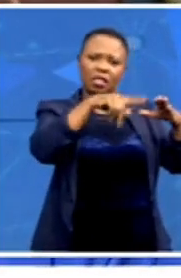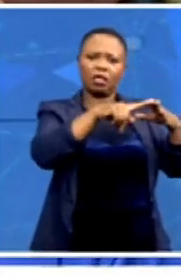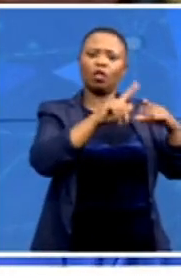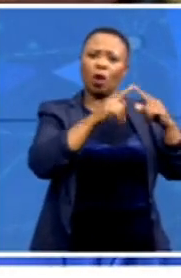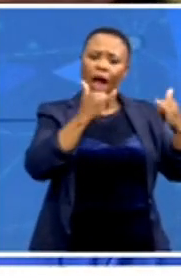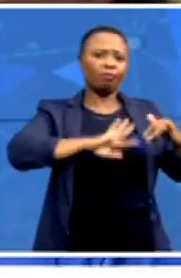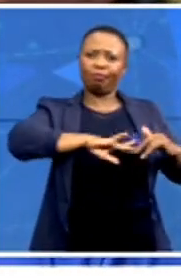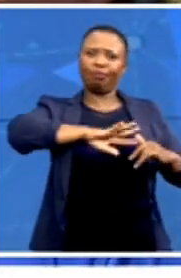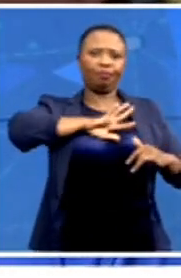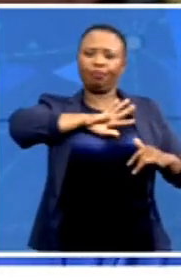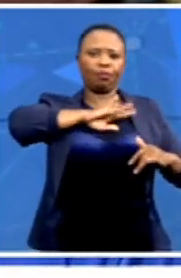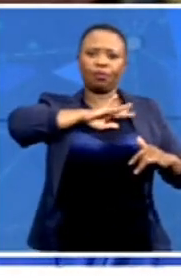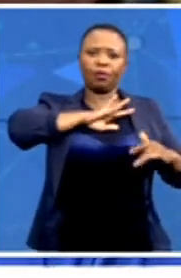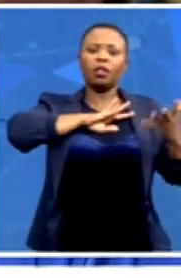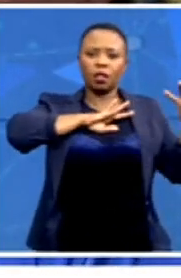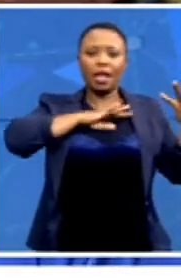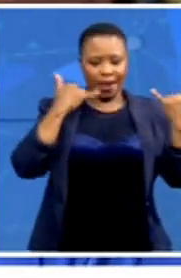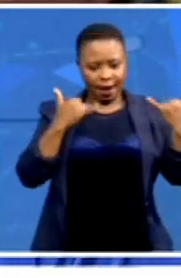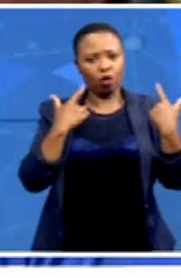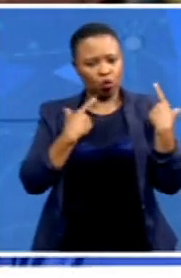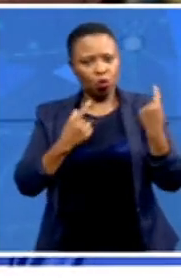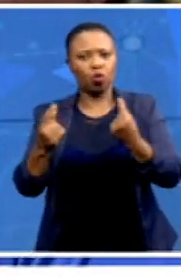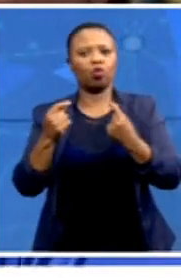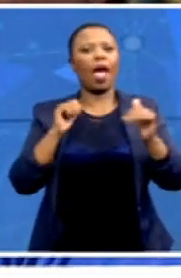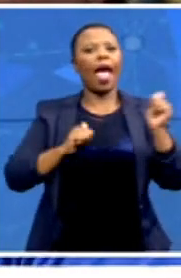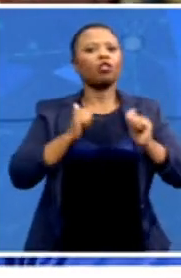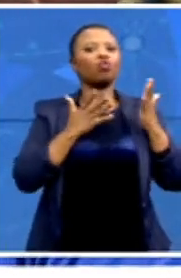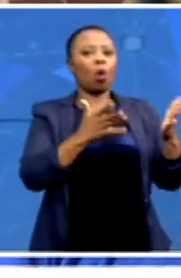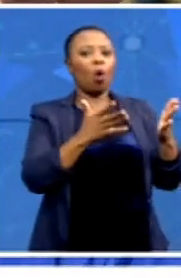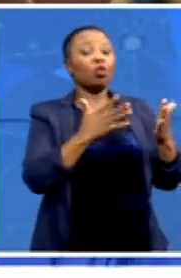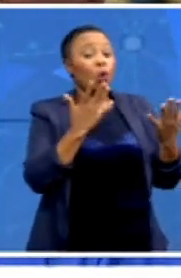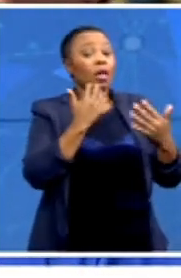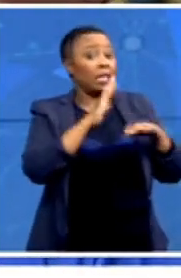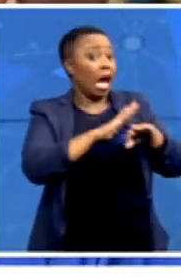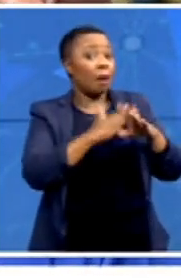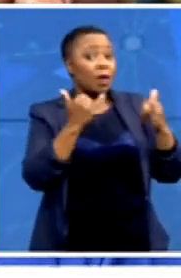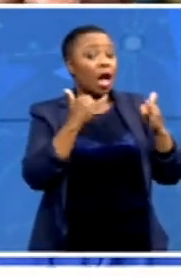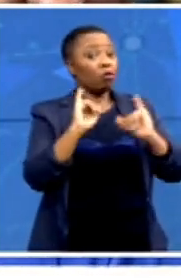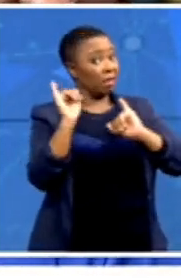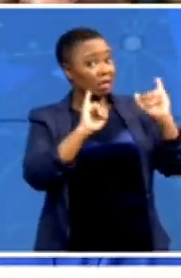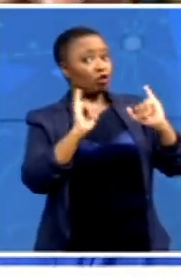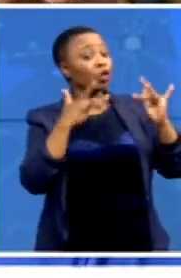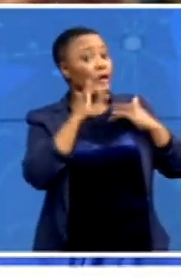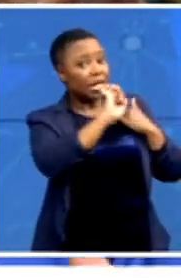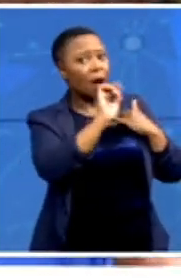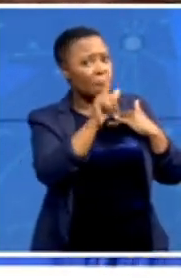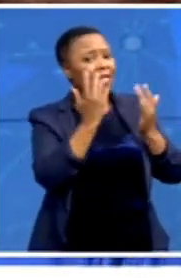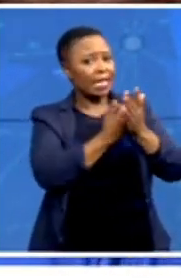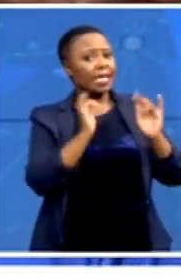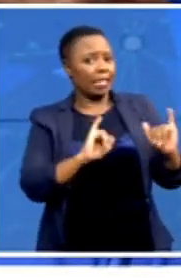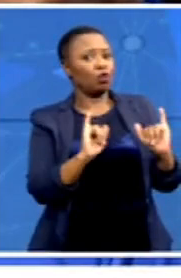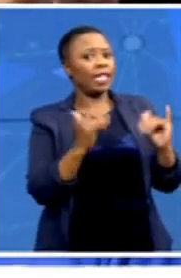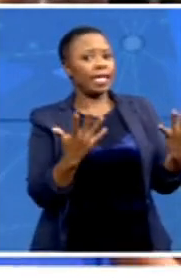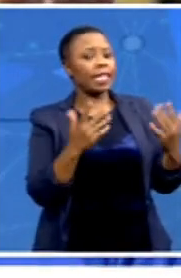drastic action like they took. And I think it's time that government got serious about their concerns. I'm busy dealing with a matter in Pretoria where